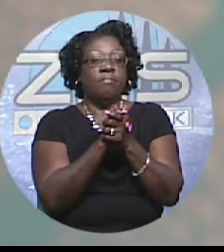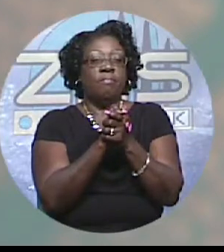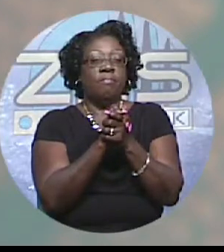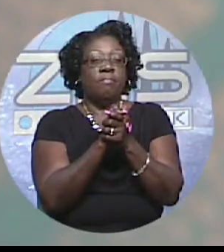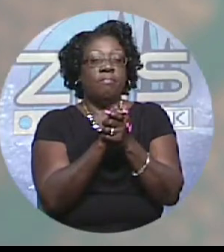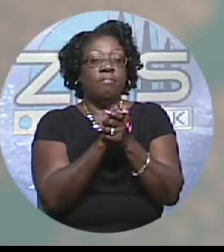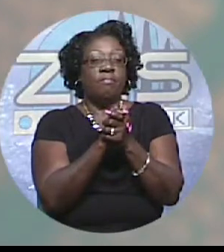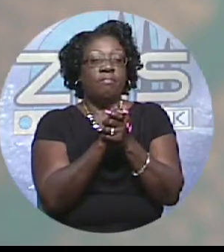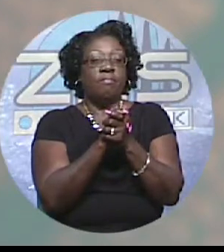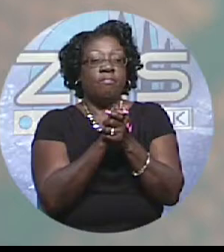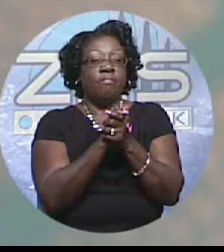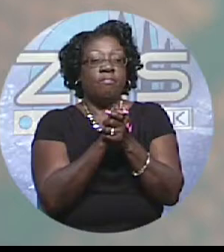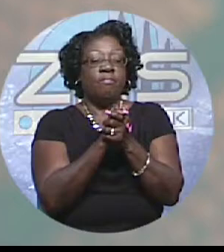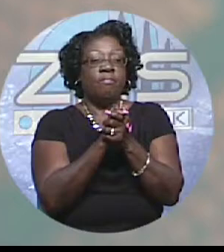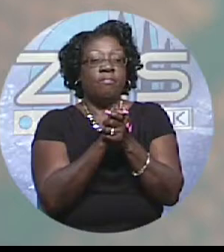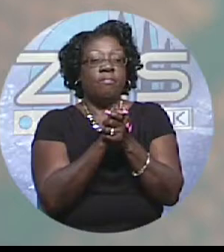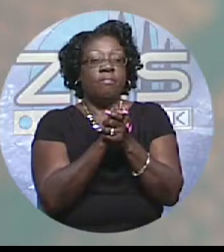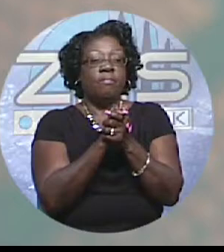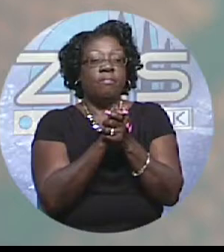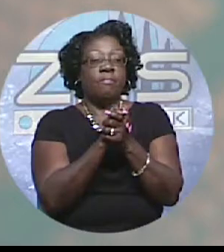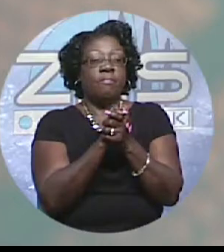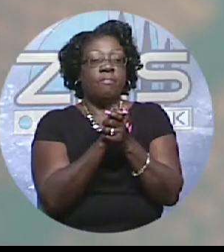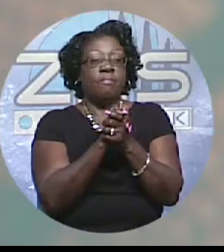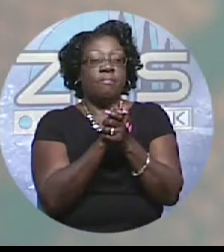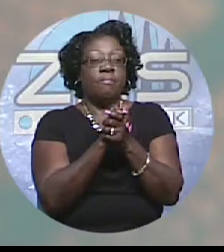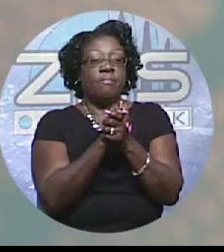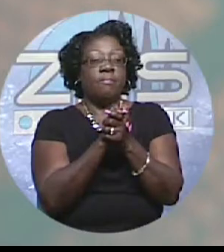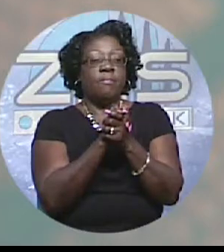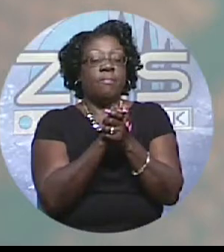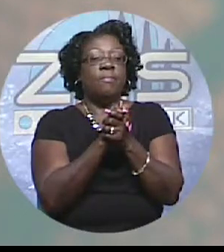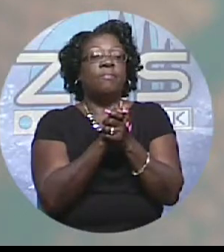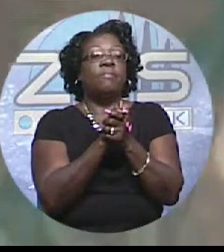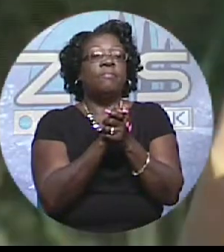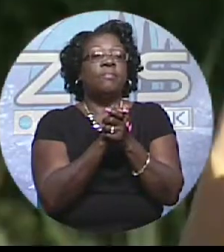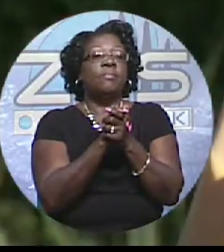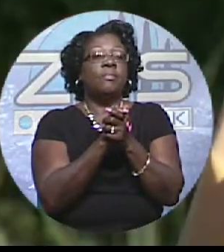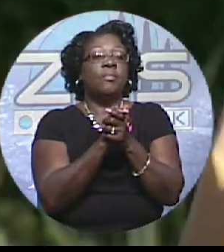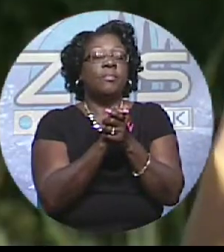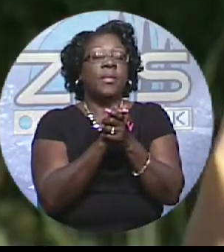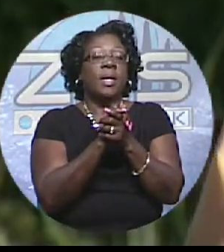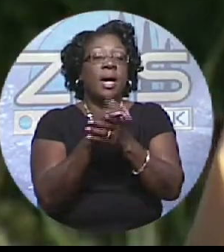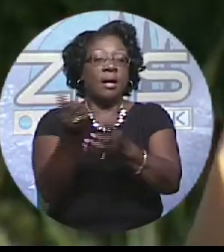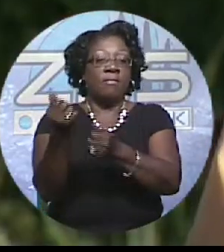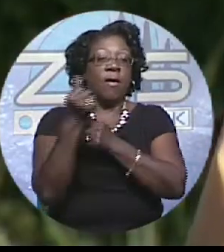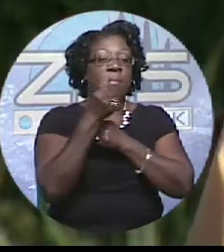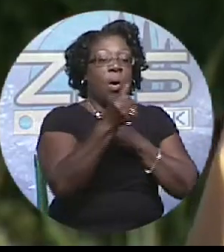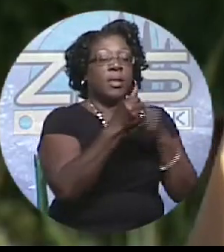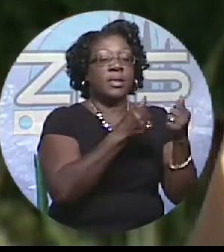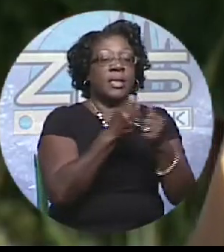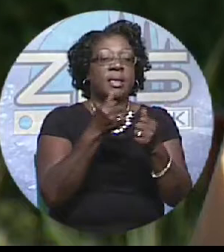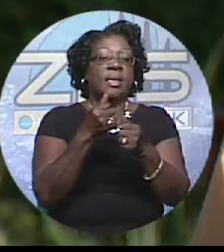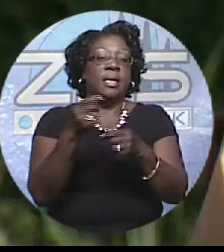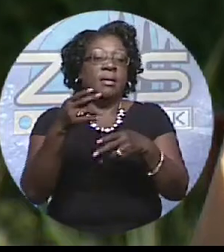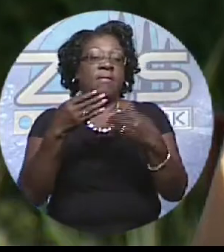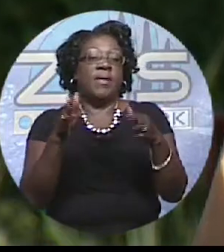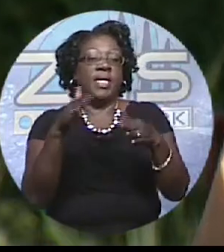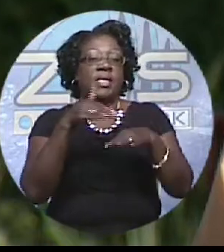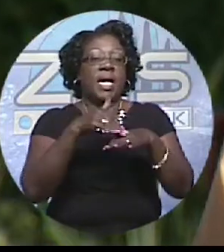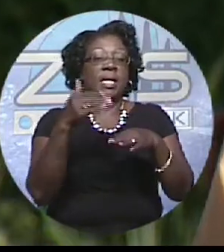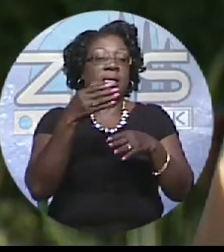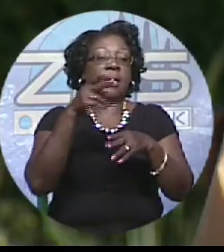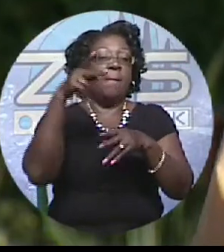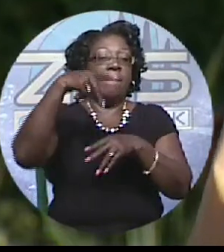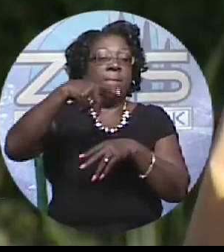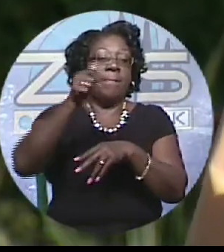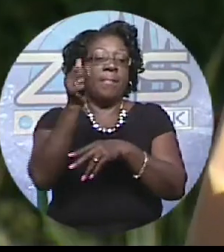Oscar Dossett. And the public relations officer, Jeff Rogers Jr. And from boxing, Carl Hield recently competed at the Pan Am Games